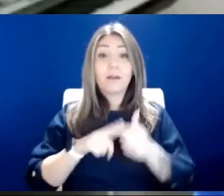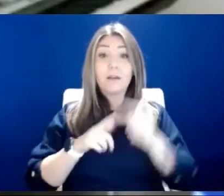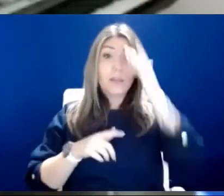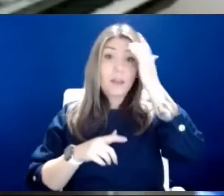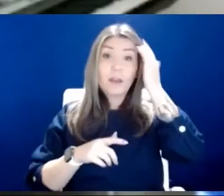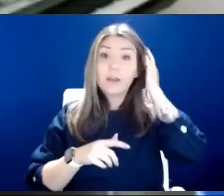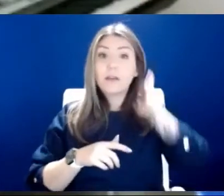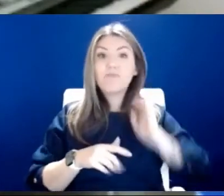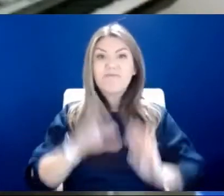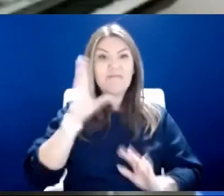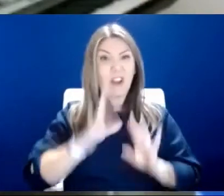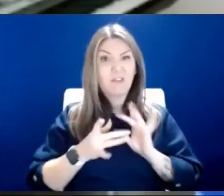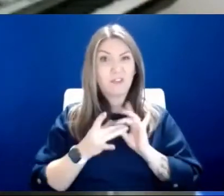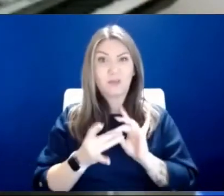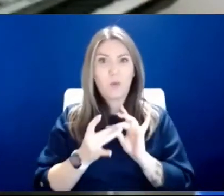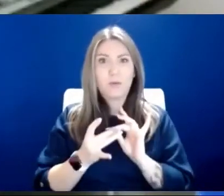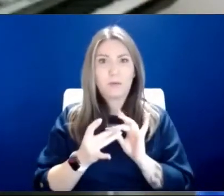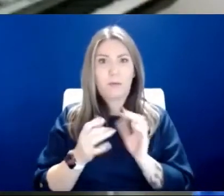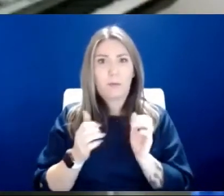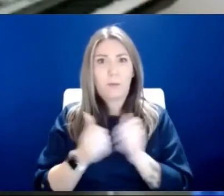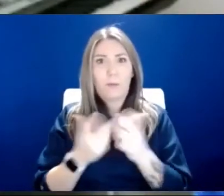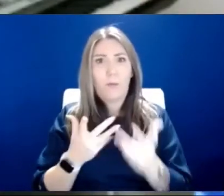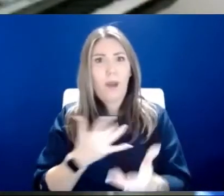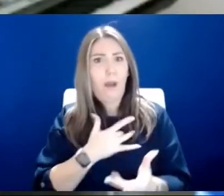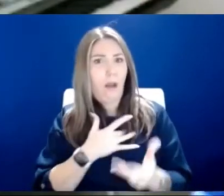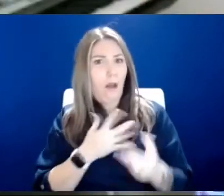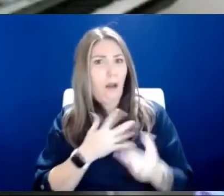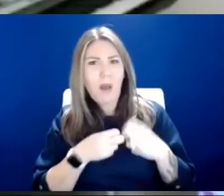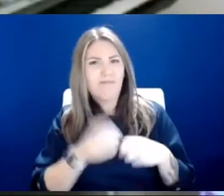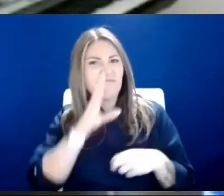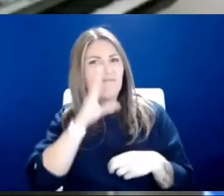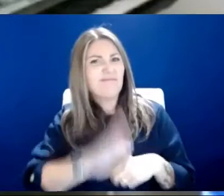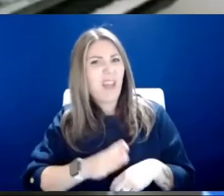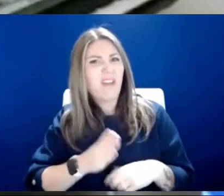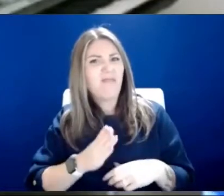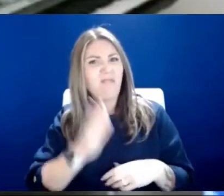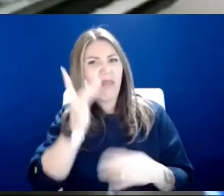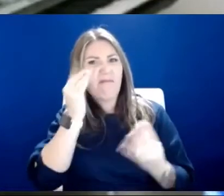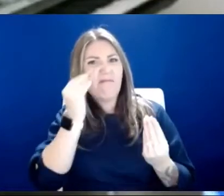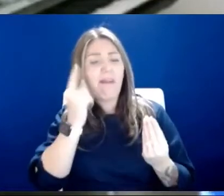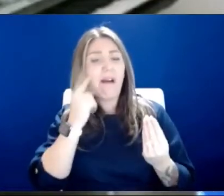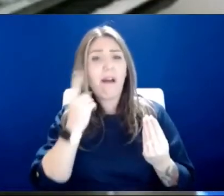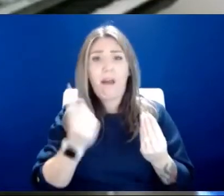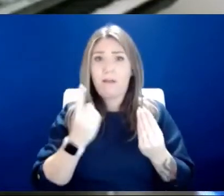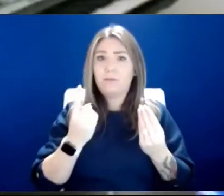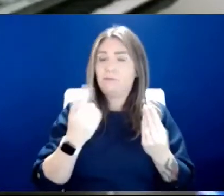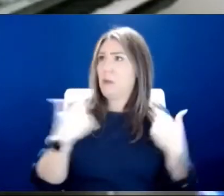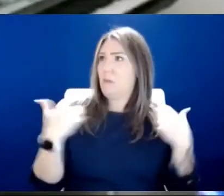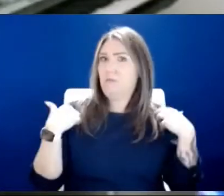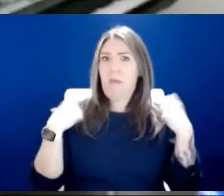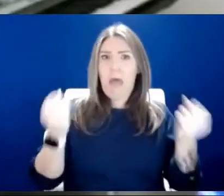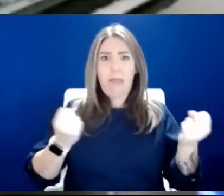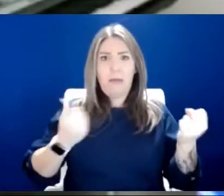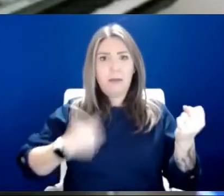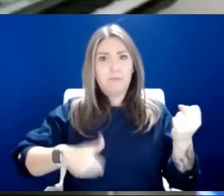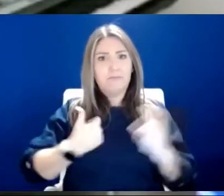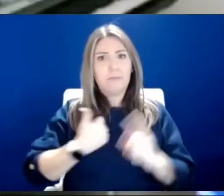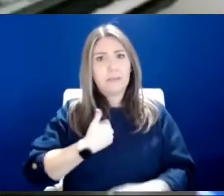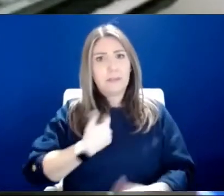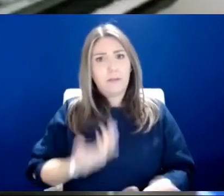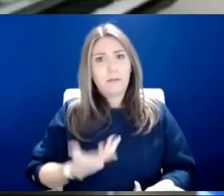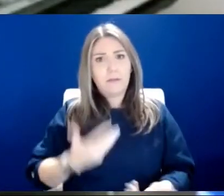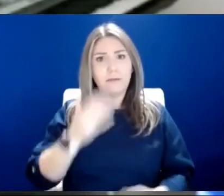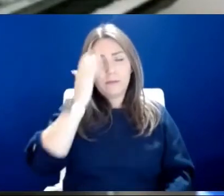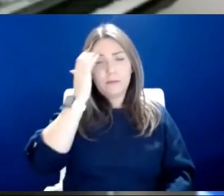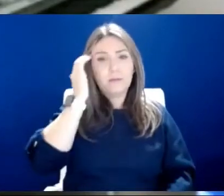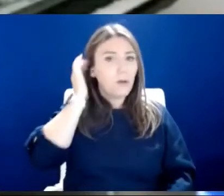that with a heart problem because I thought I was always healthy. And when I got to